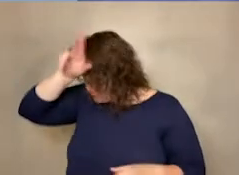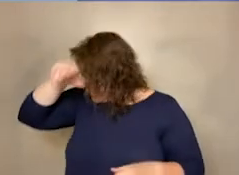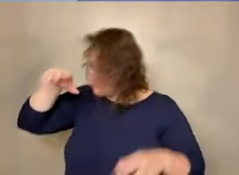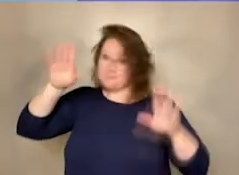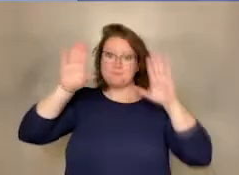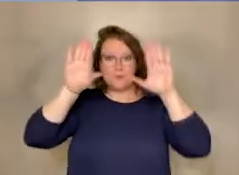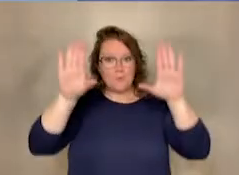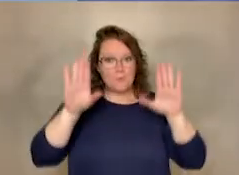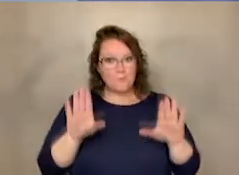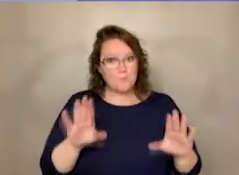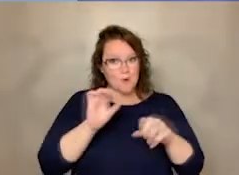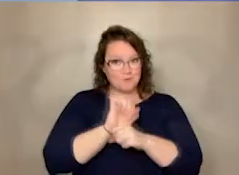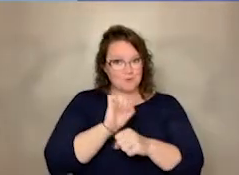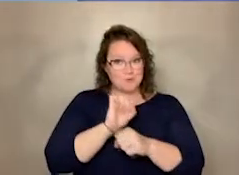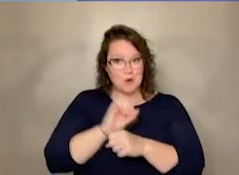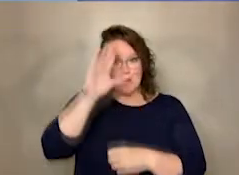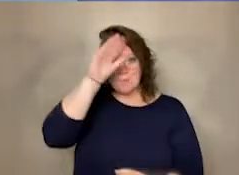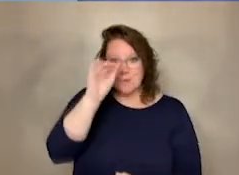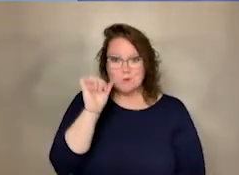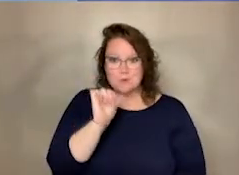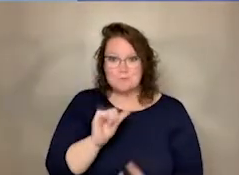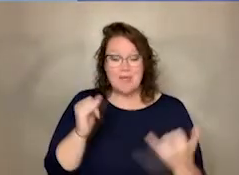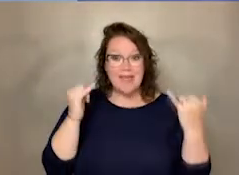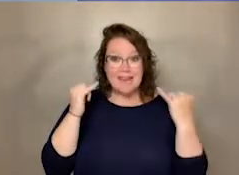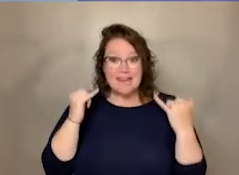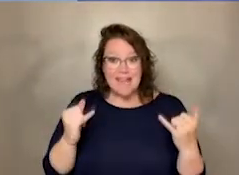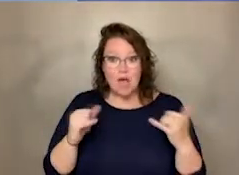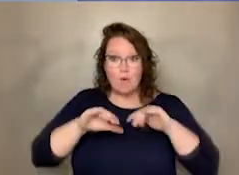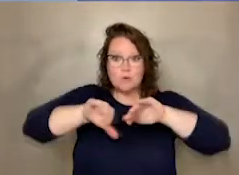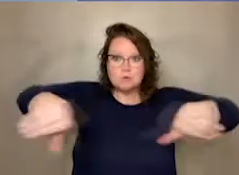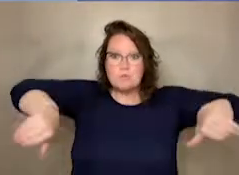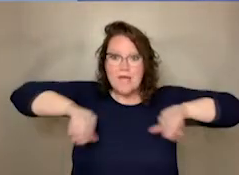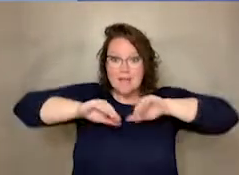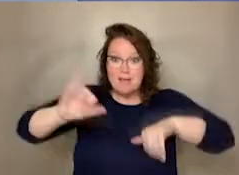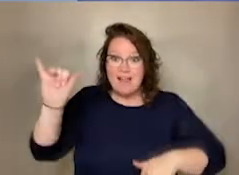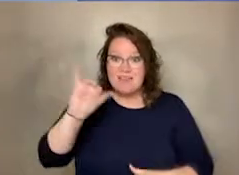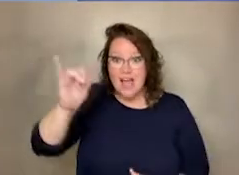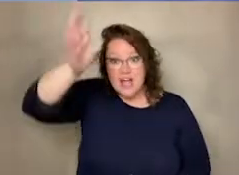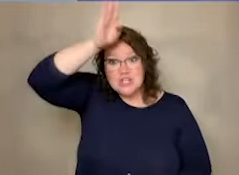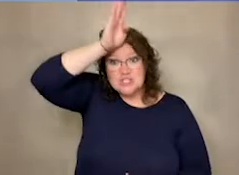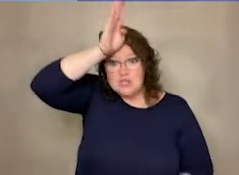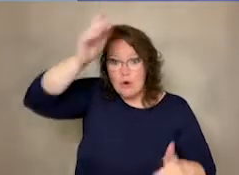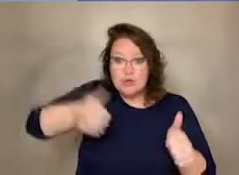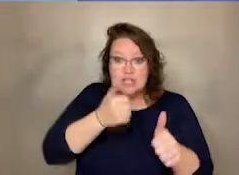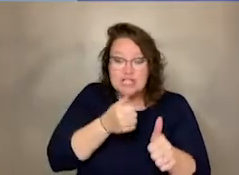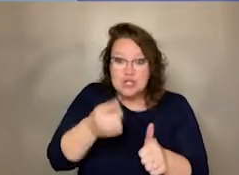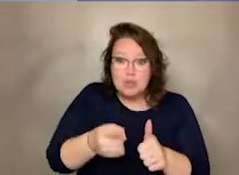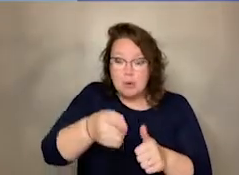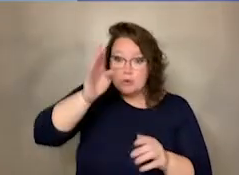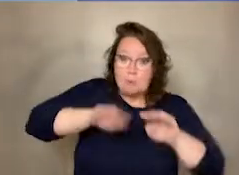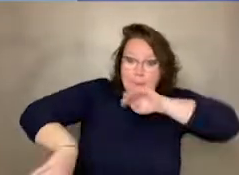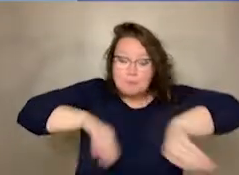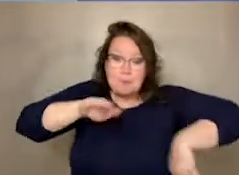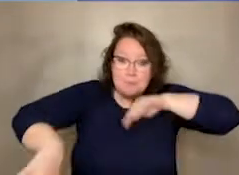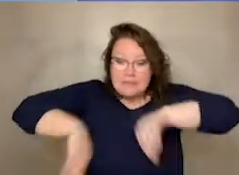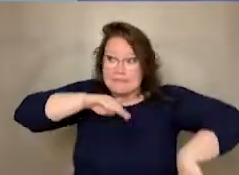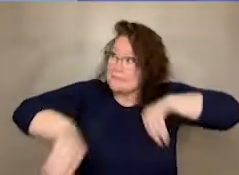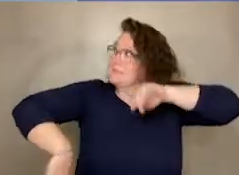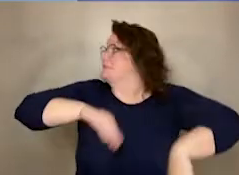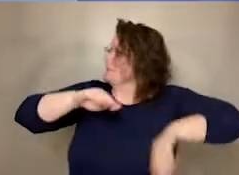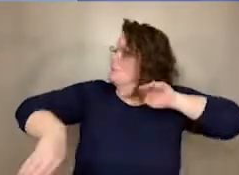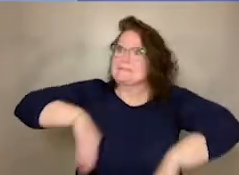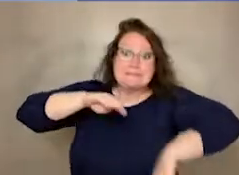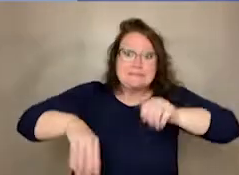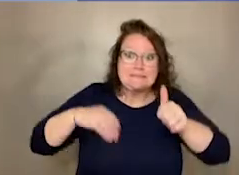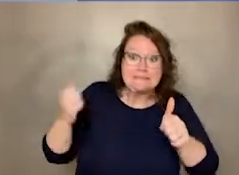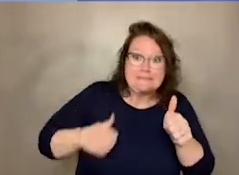Excellent job, boys and girls. I want you to swim as if a shark is chasing you. Swim, swim, swim, swim, swim. Get away, get away, get